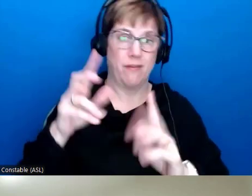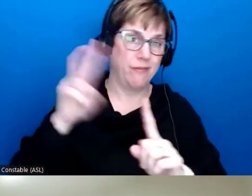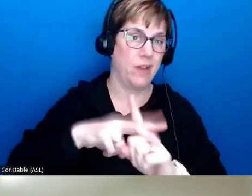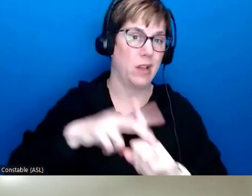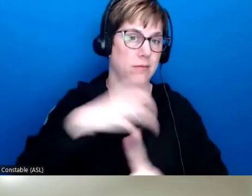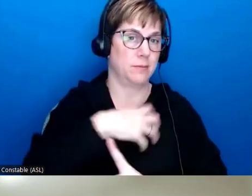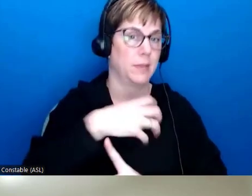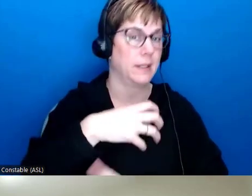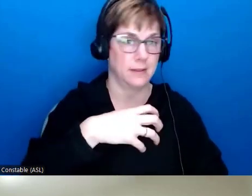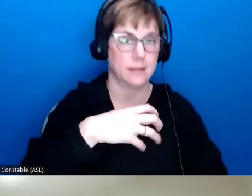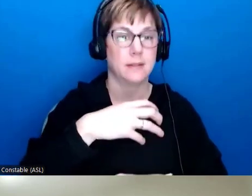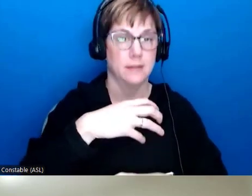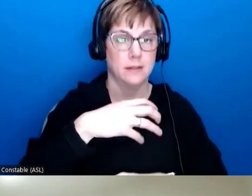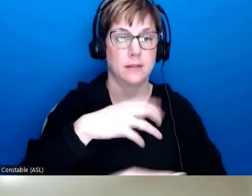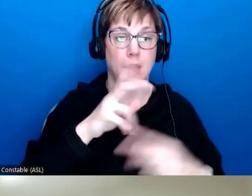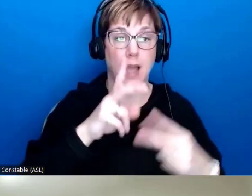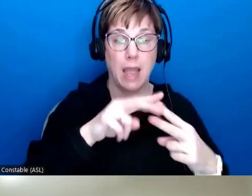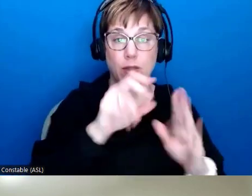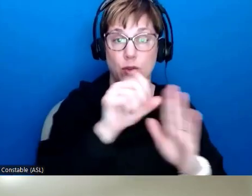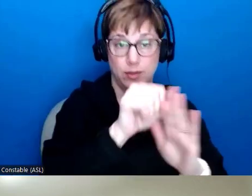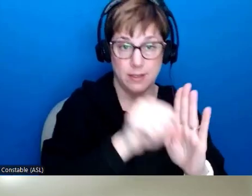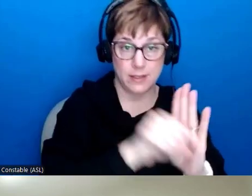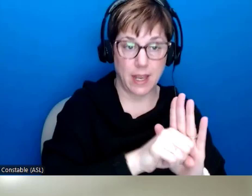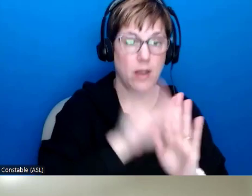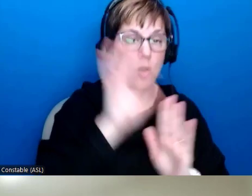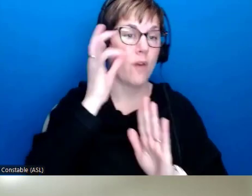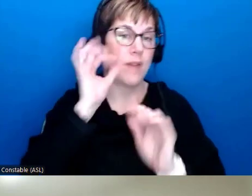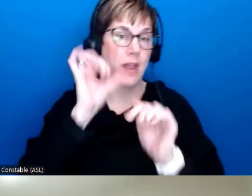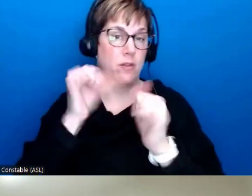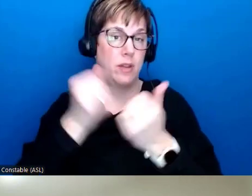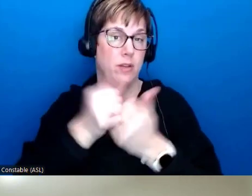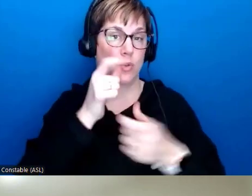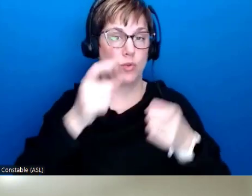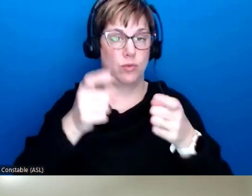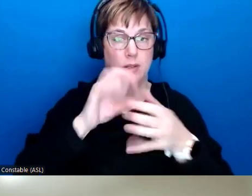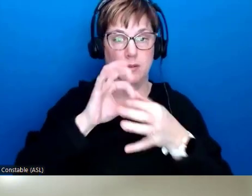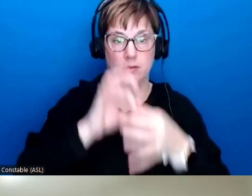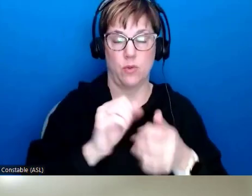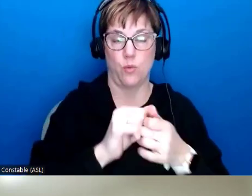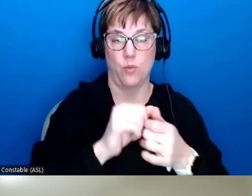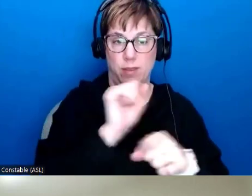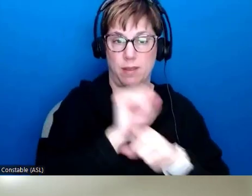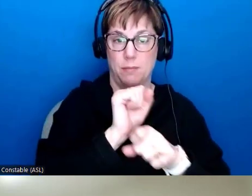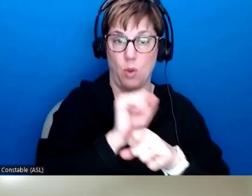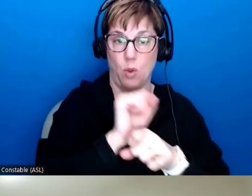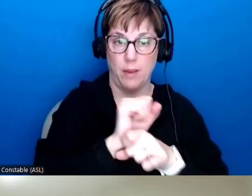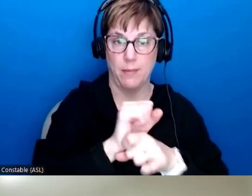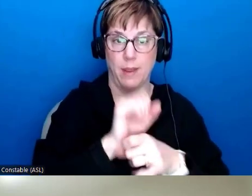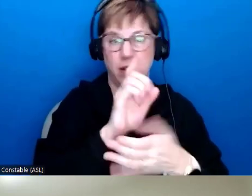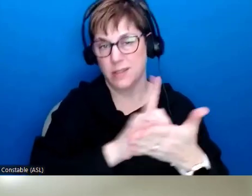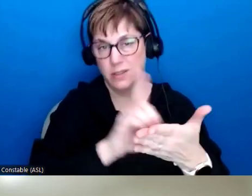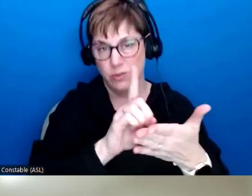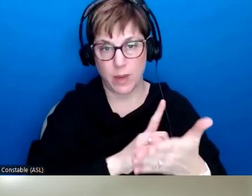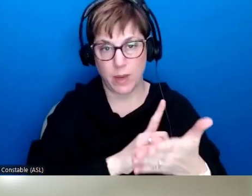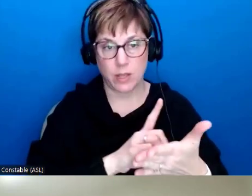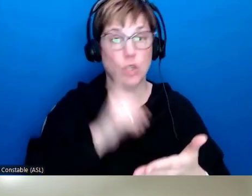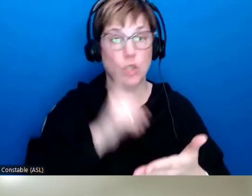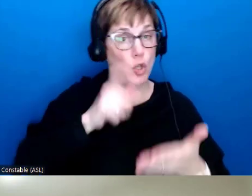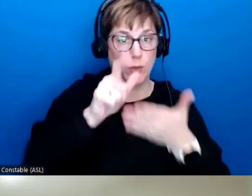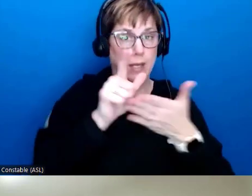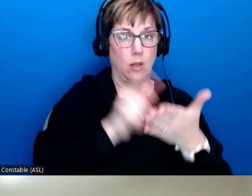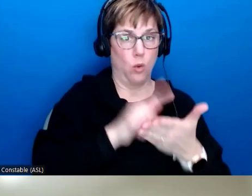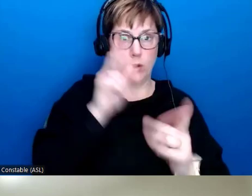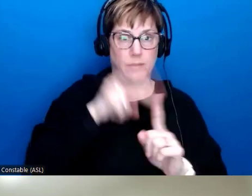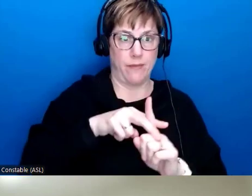complaint with either the state or the federal agency that handles employment discrimination claims. And you don't need a lawyer to